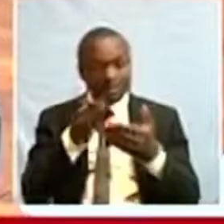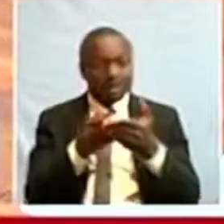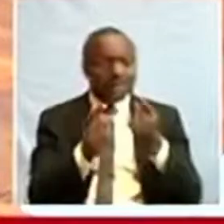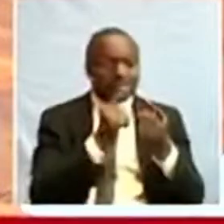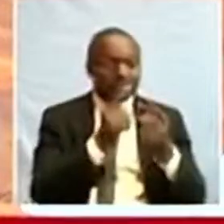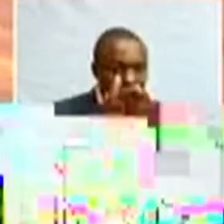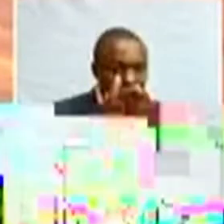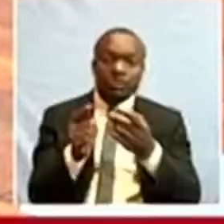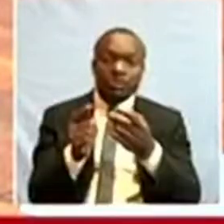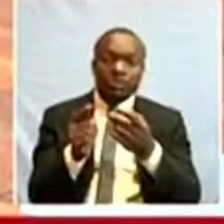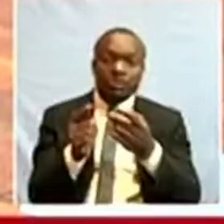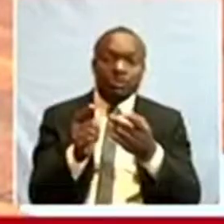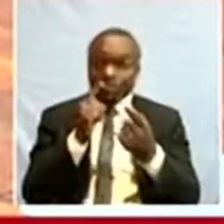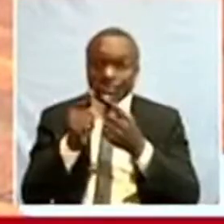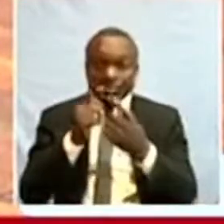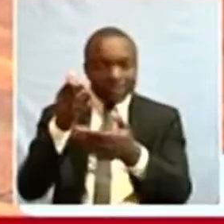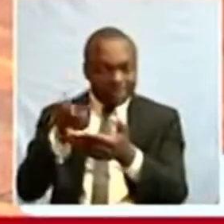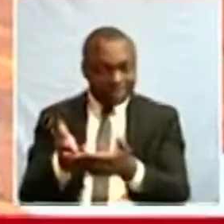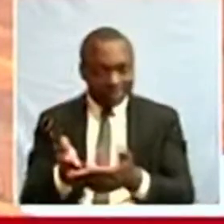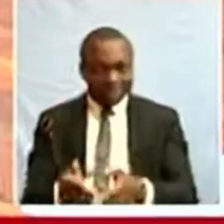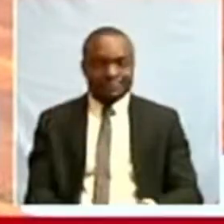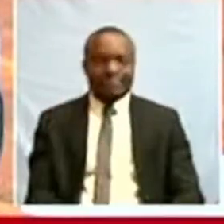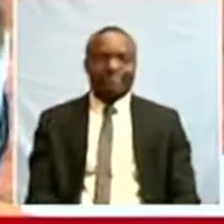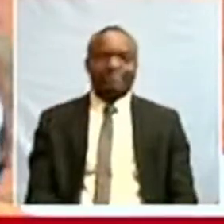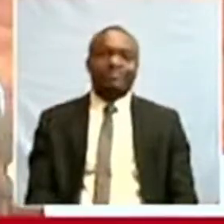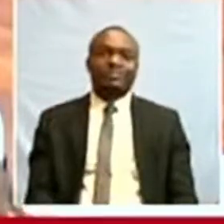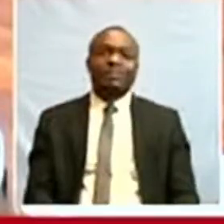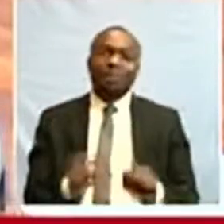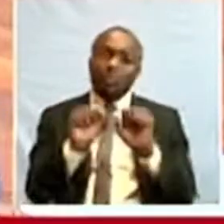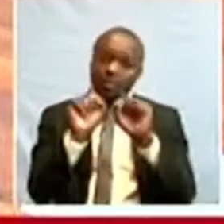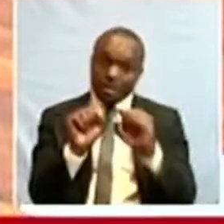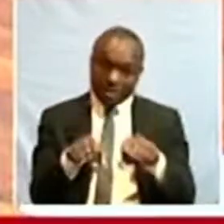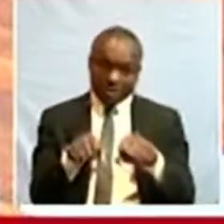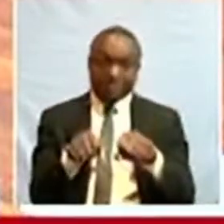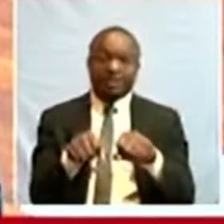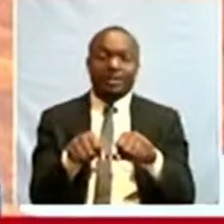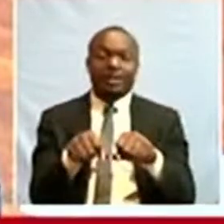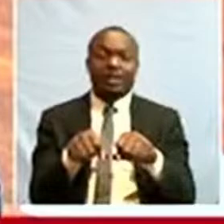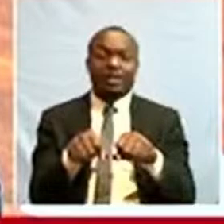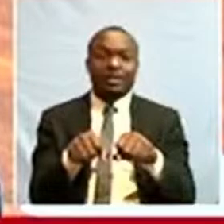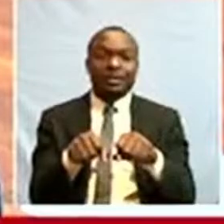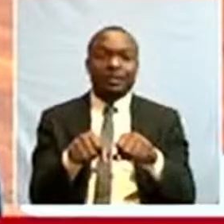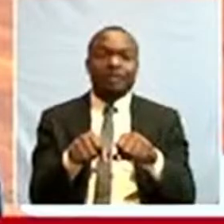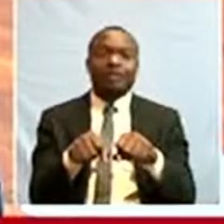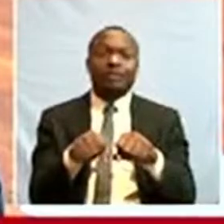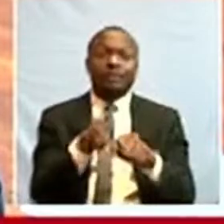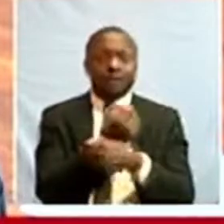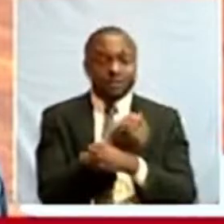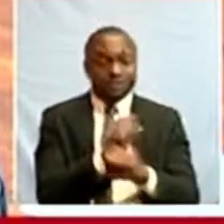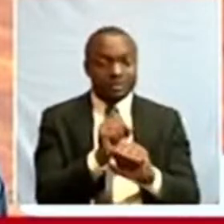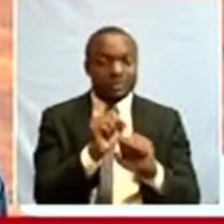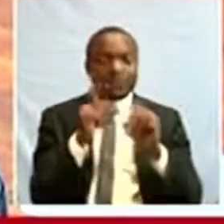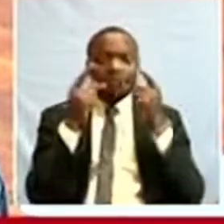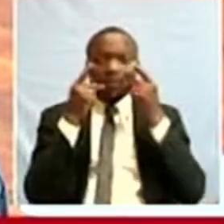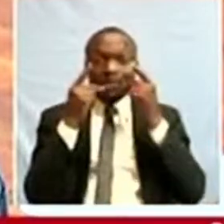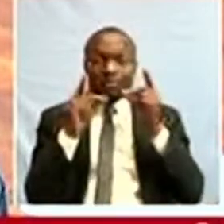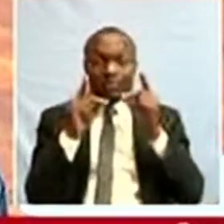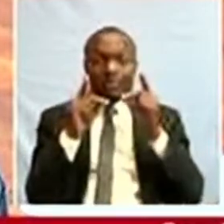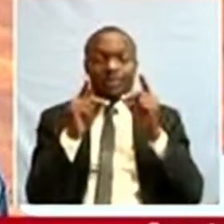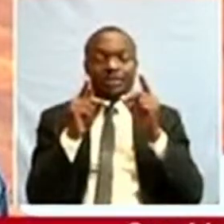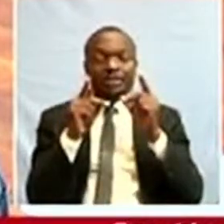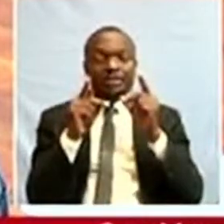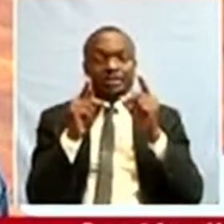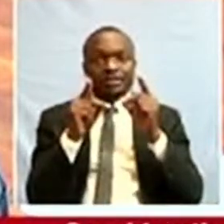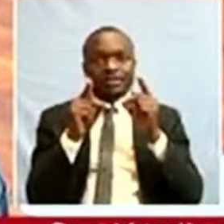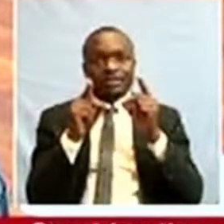one is talking to this one. So that we can save public resources. We're talking about 18 million. This